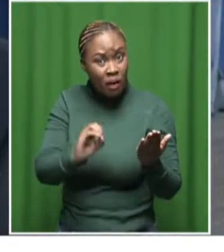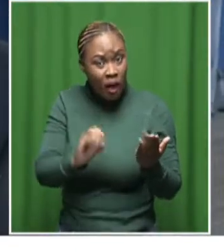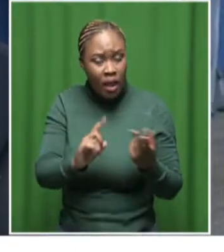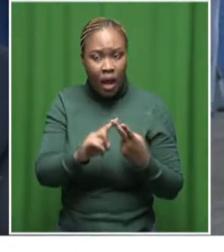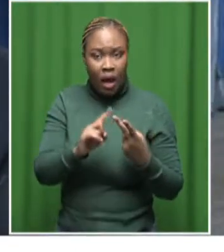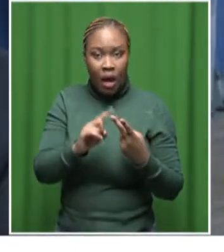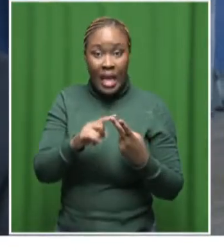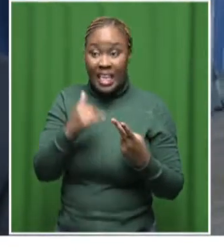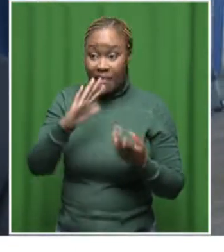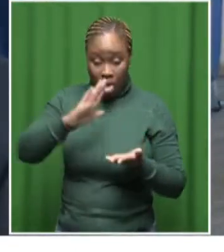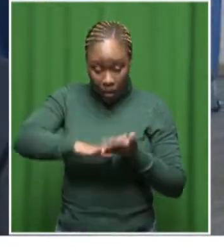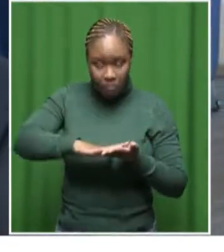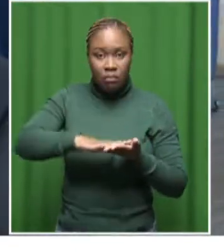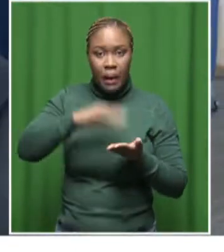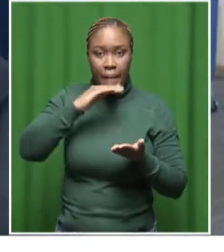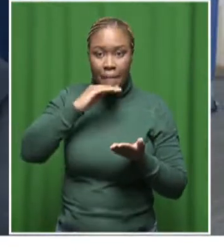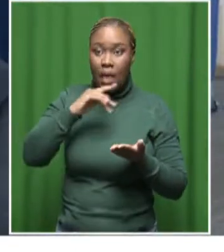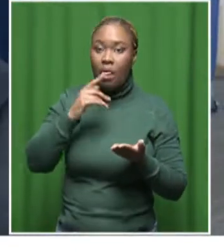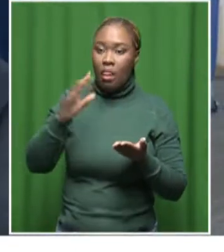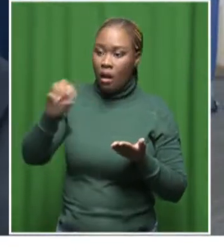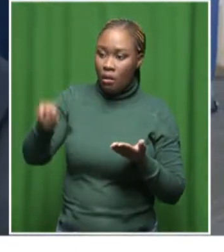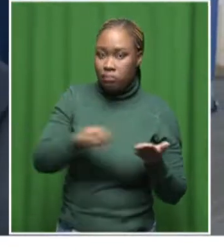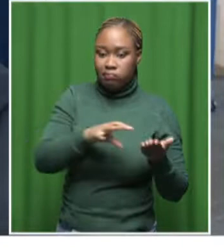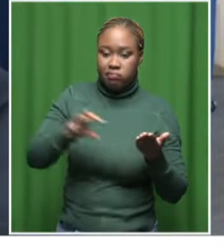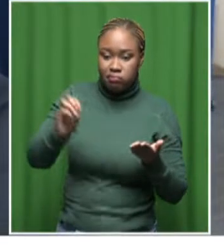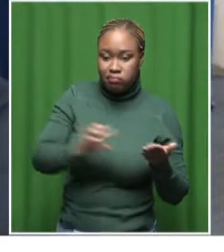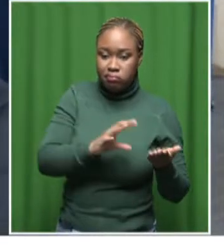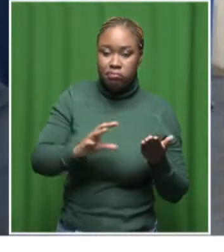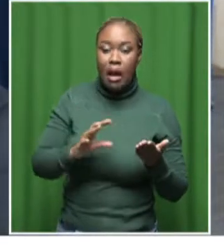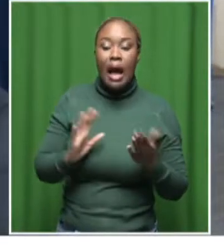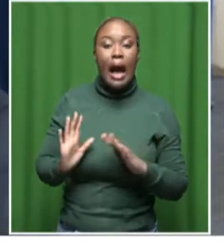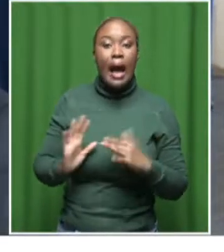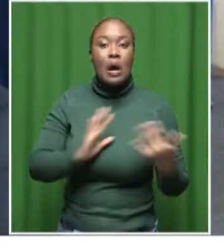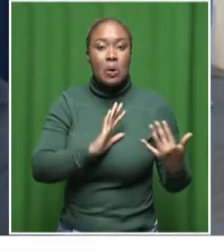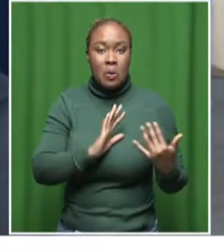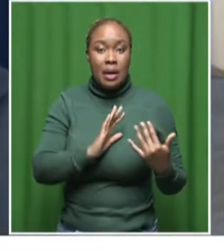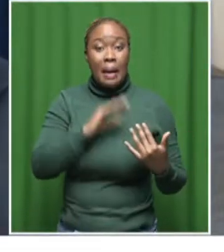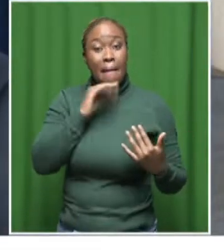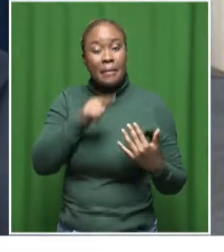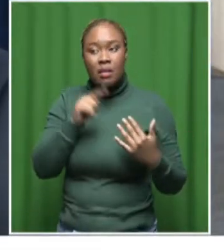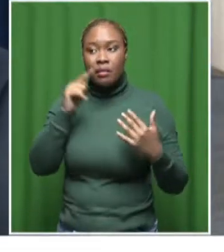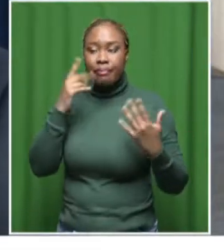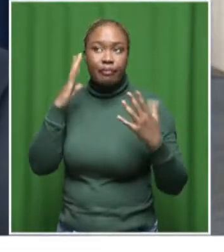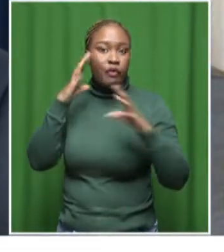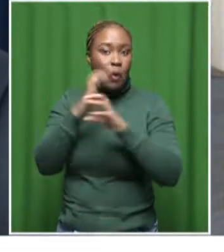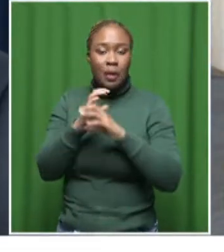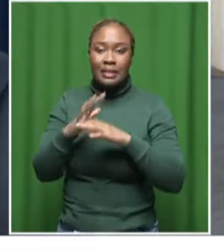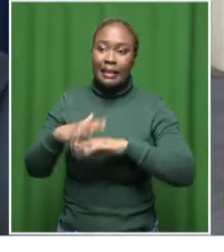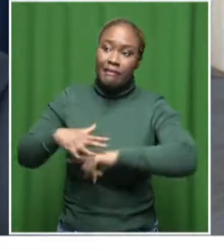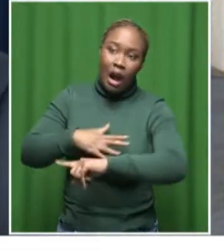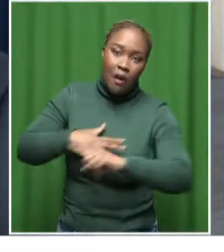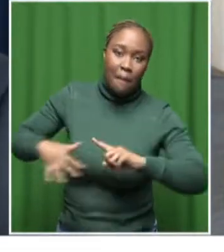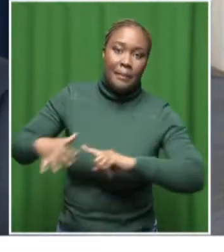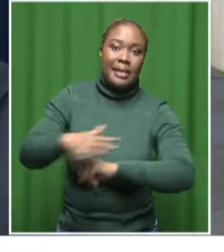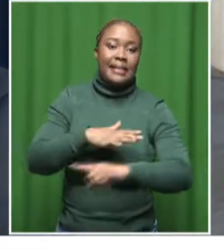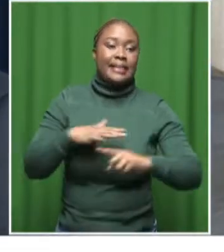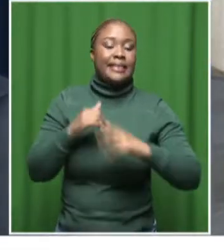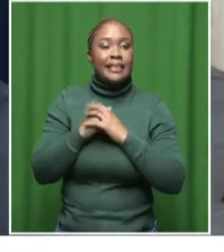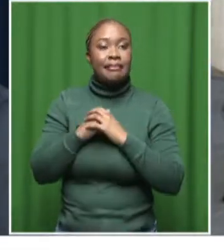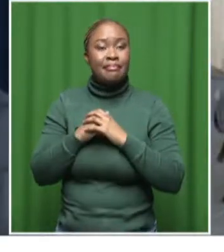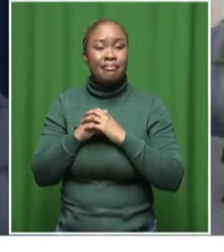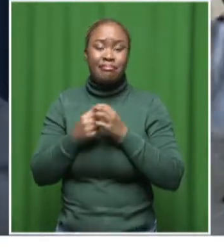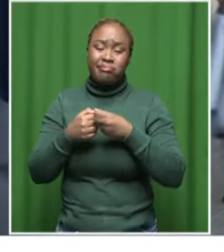in providing water security. It has applications in environment, it has got applications